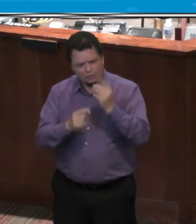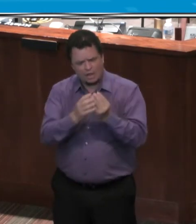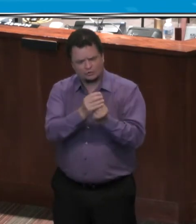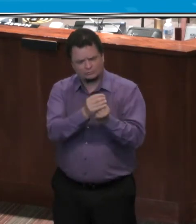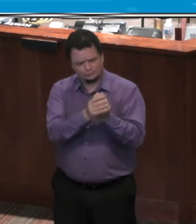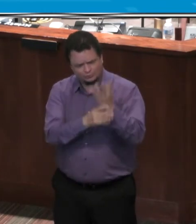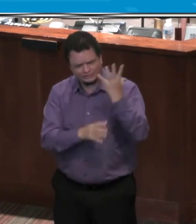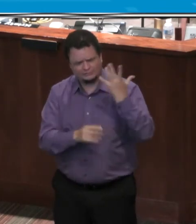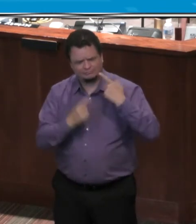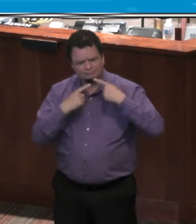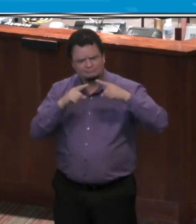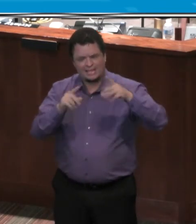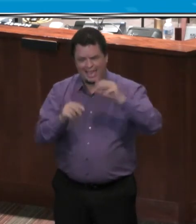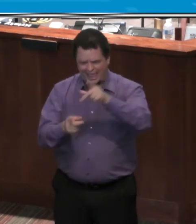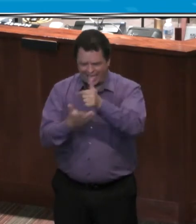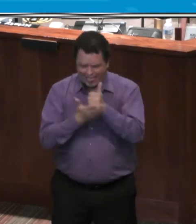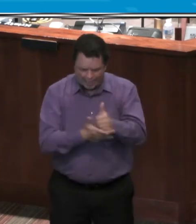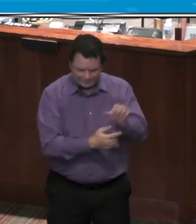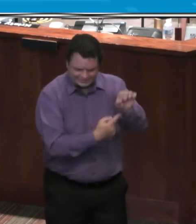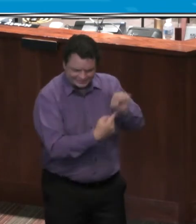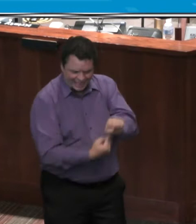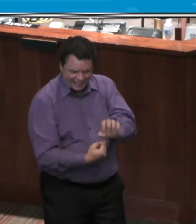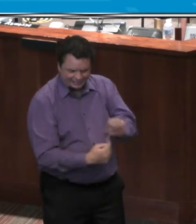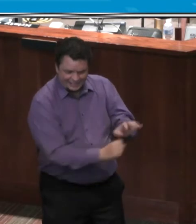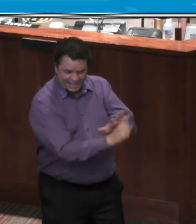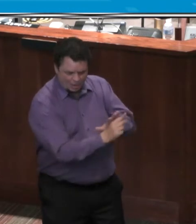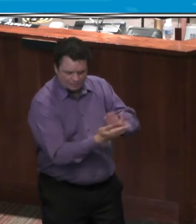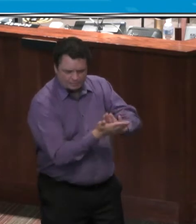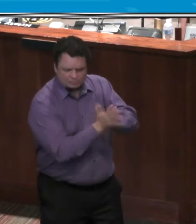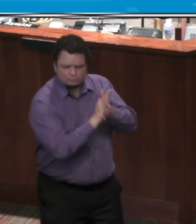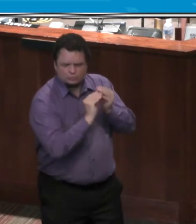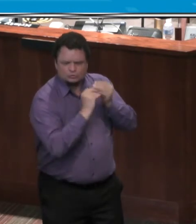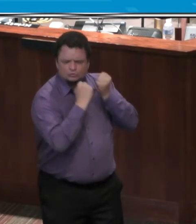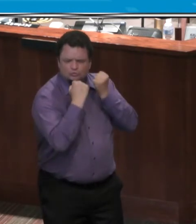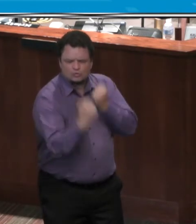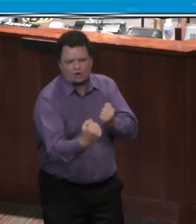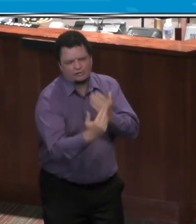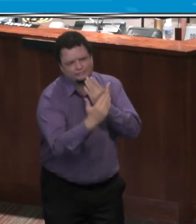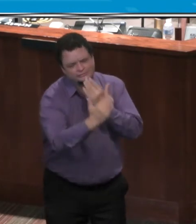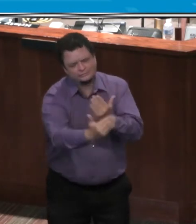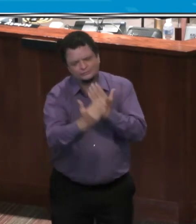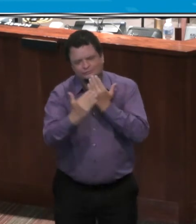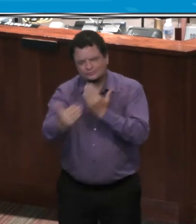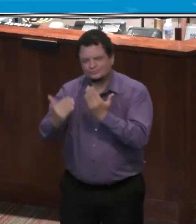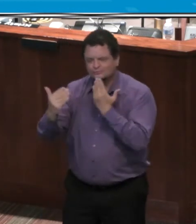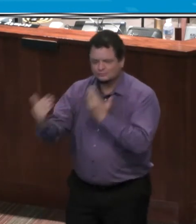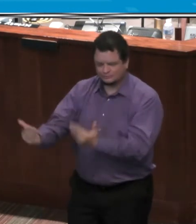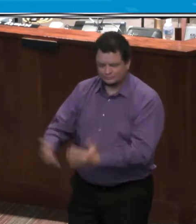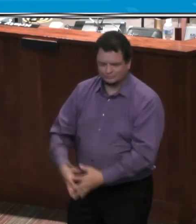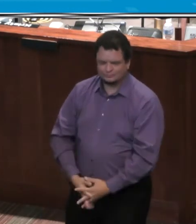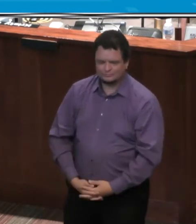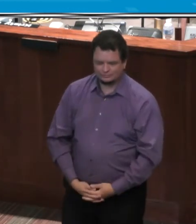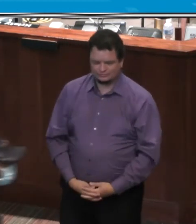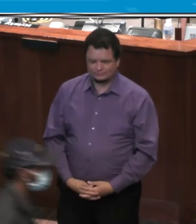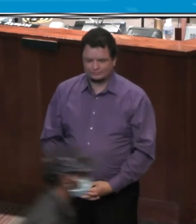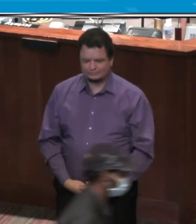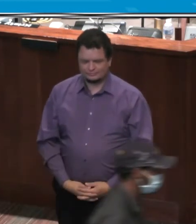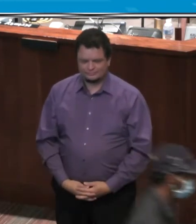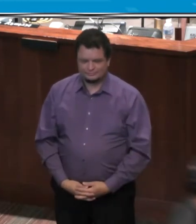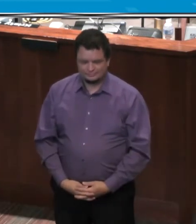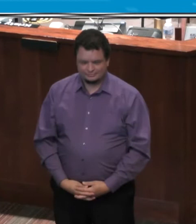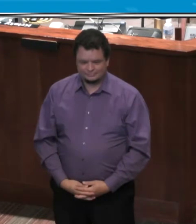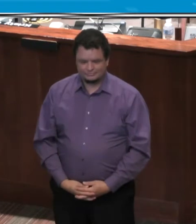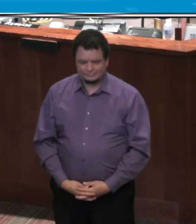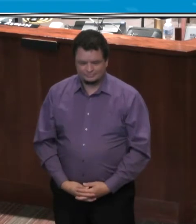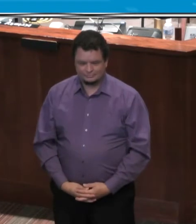All right. I think it's time for Director's Report. Public Health Director Susan Whelan,